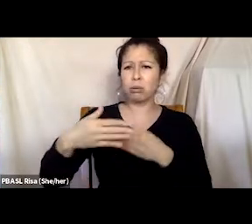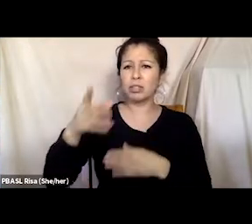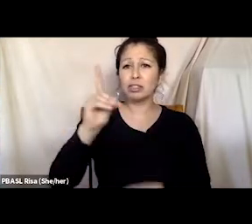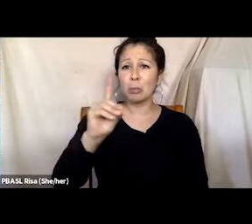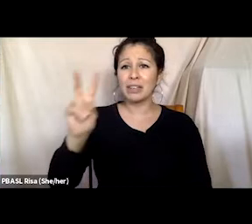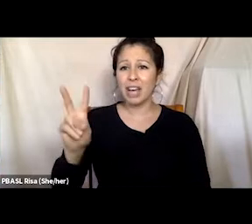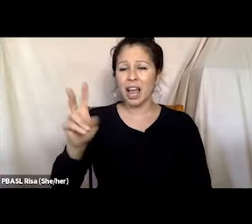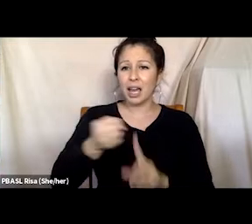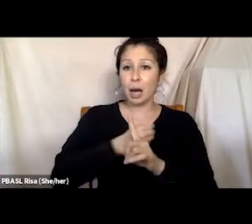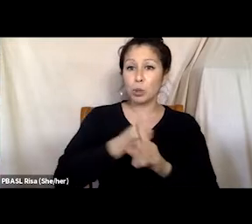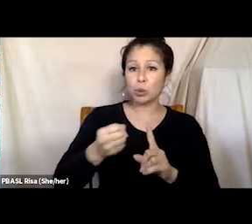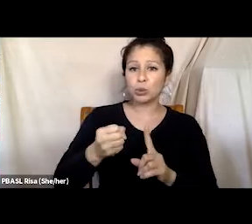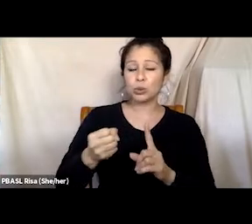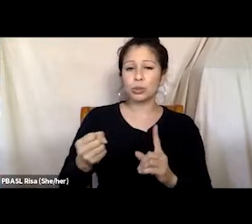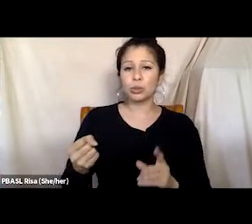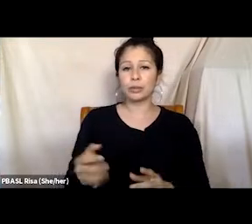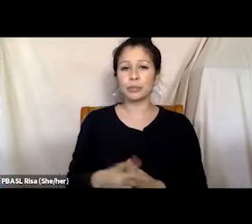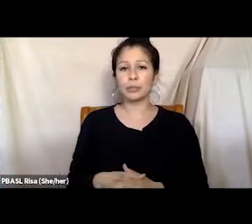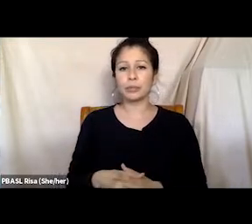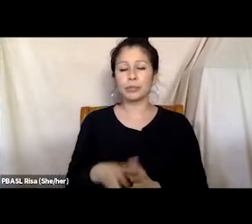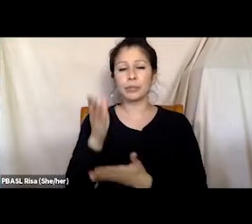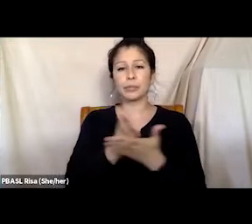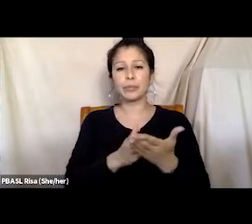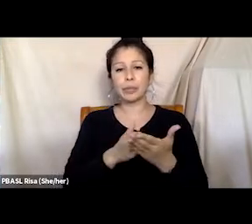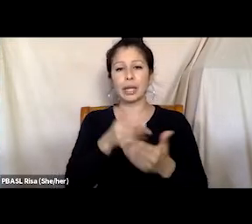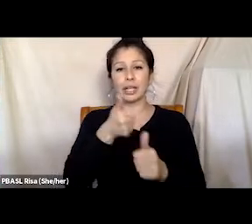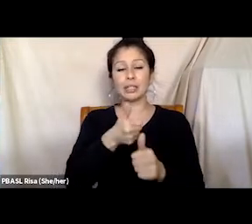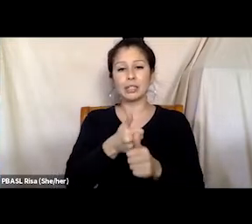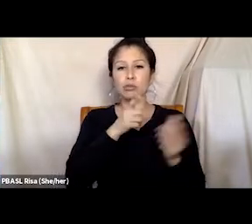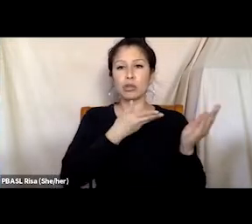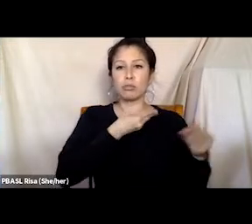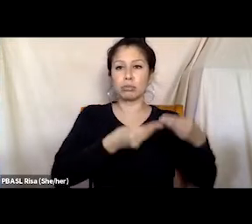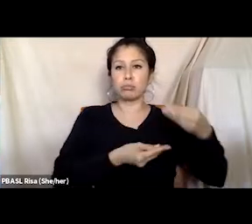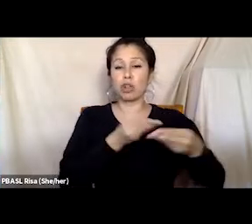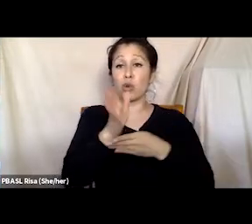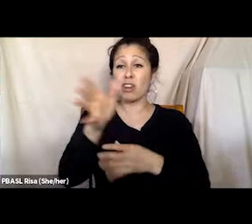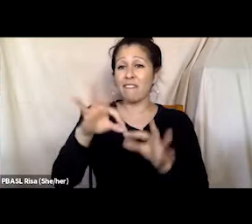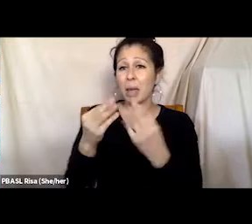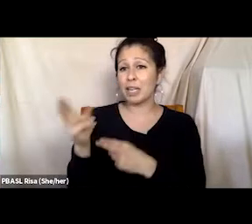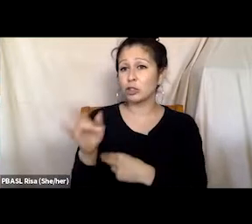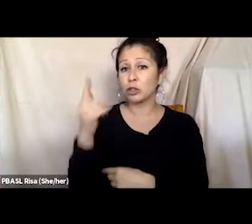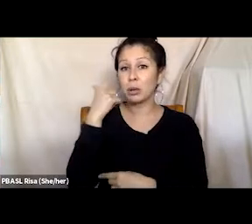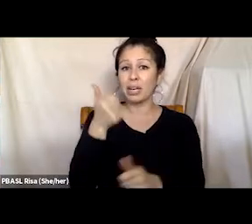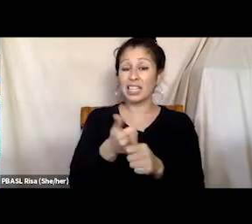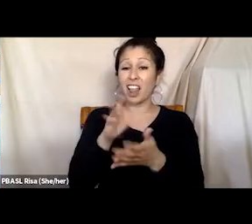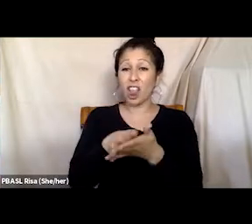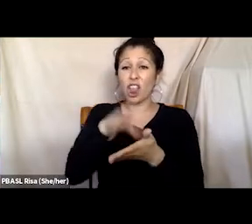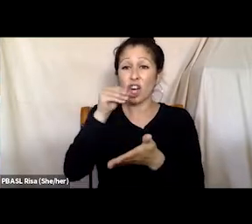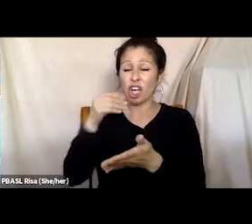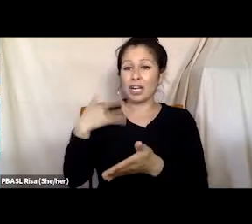violence, abuse, some of which is probably carried down through your family history because it is a learned